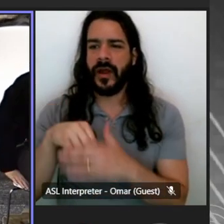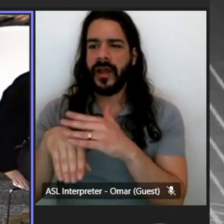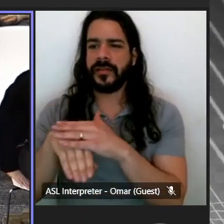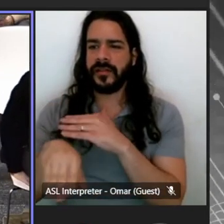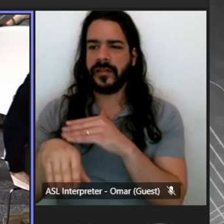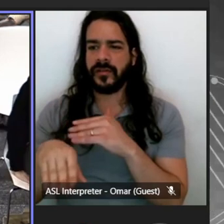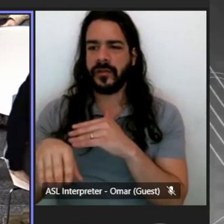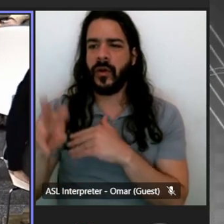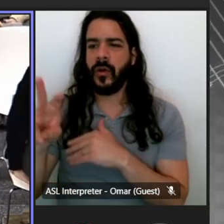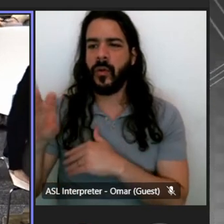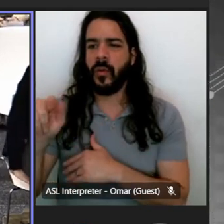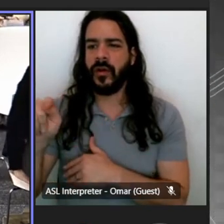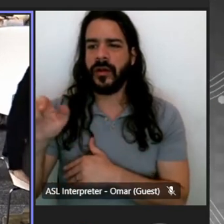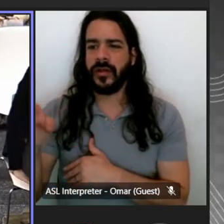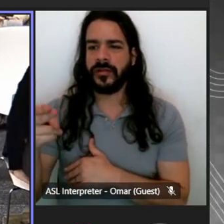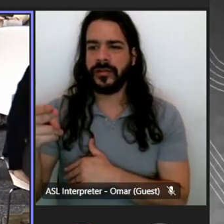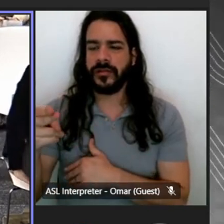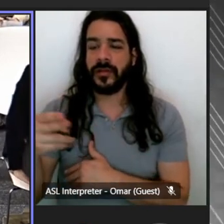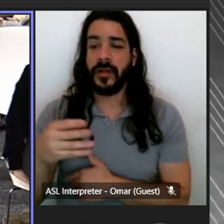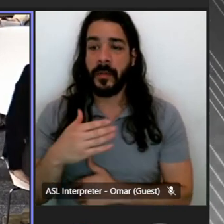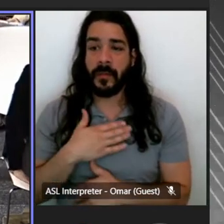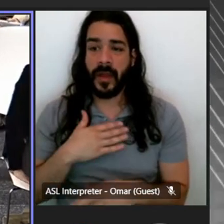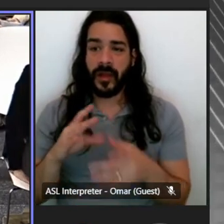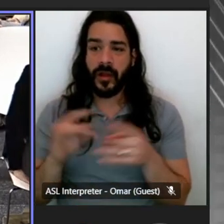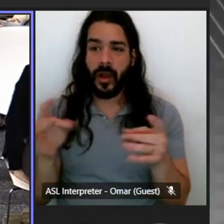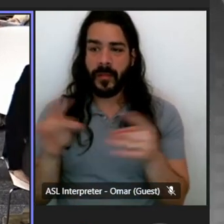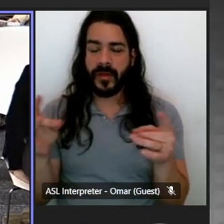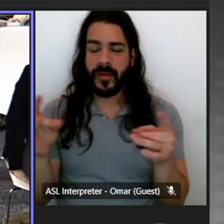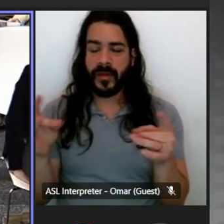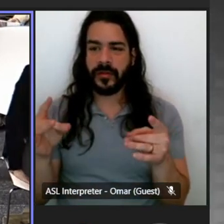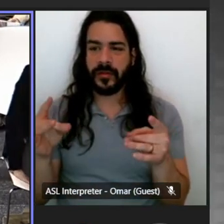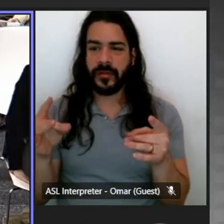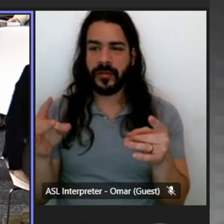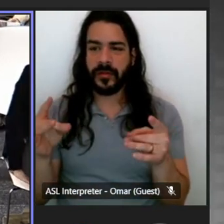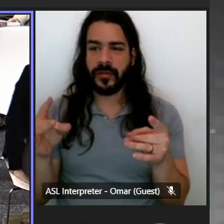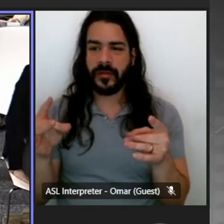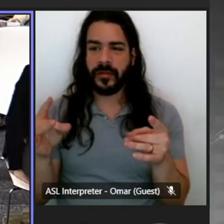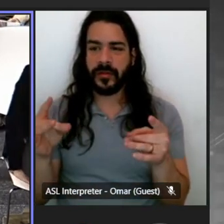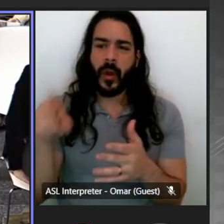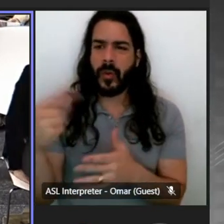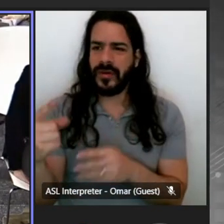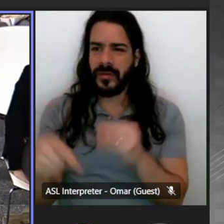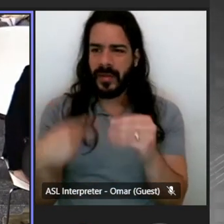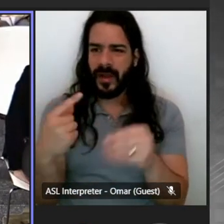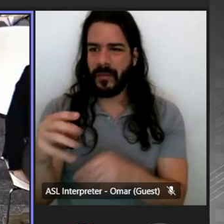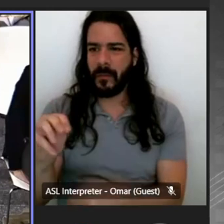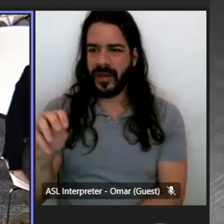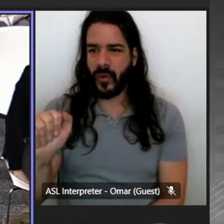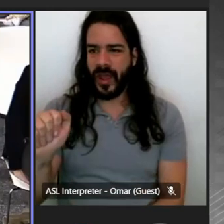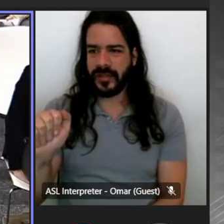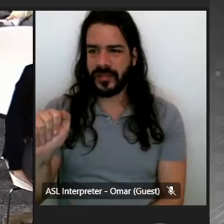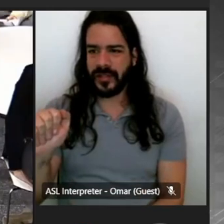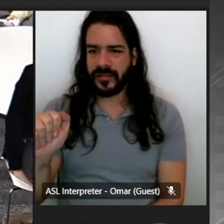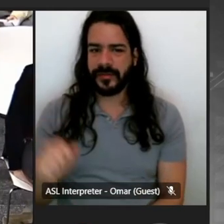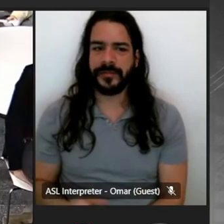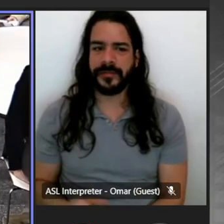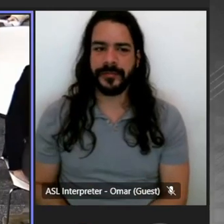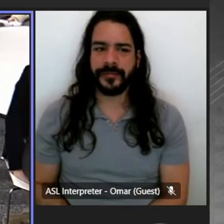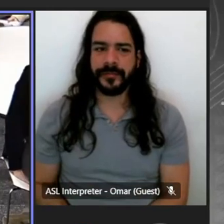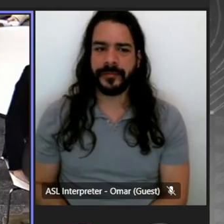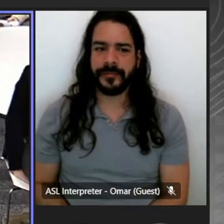My comments today are going to focus primarily on, actually exclusively, on Metro